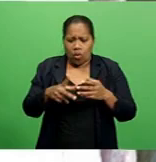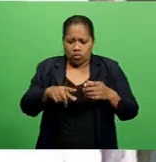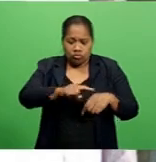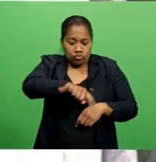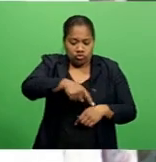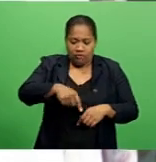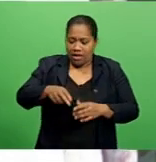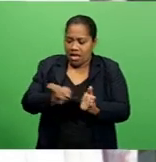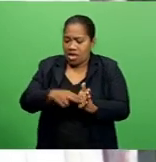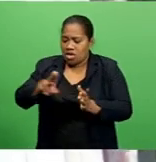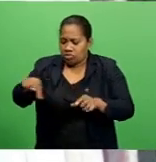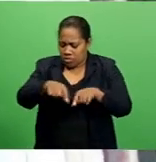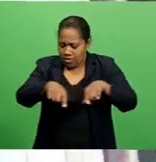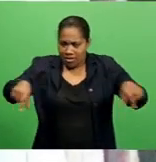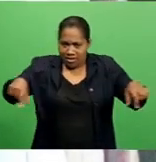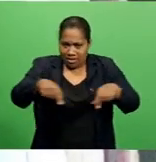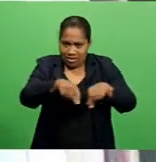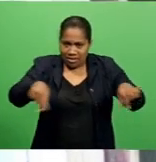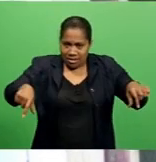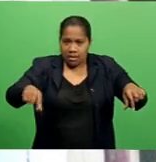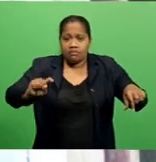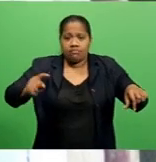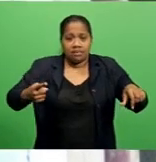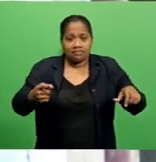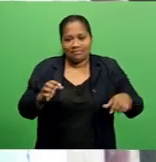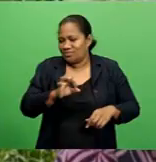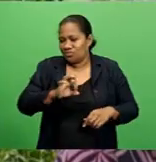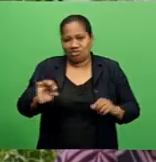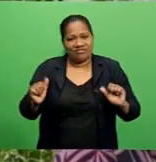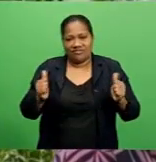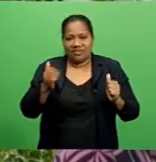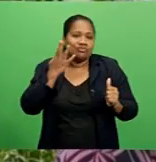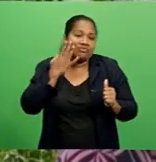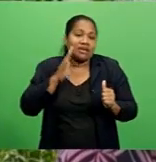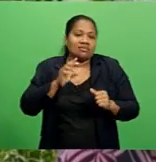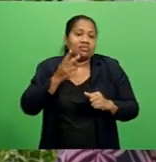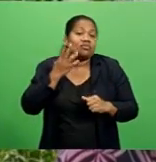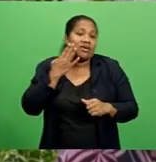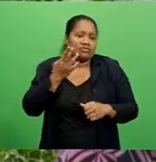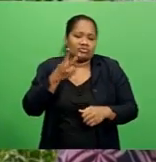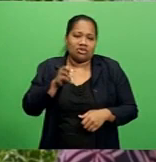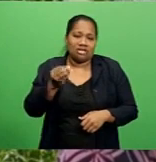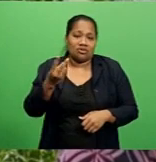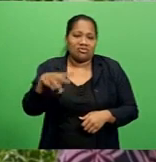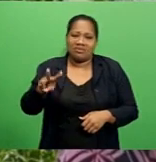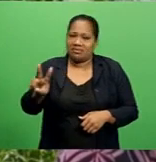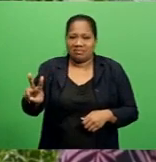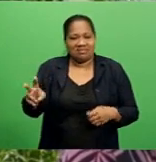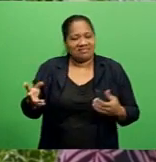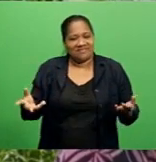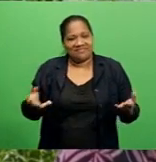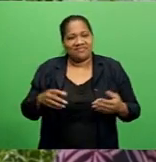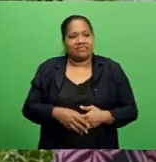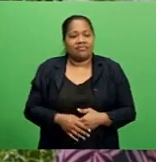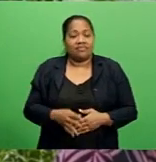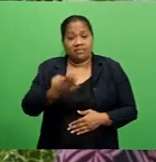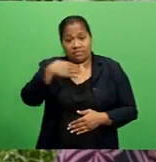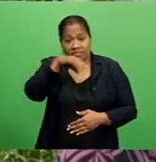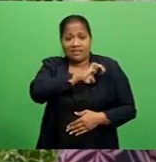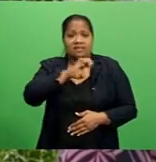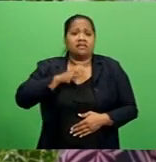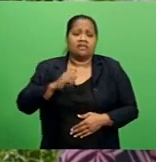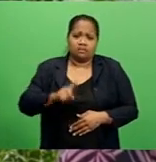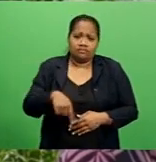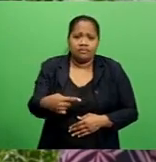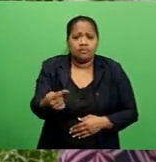corridor, but that won't be complete until the end of 2022. The chief executive maintains they continue to